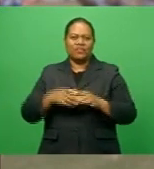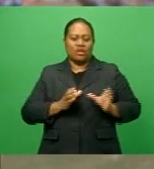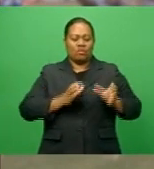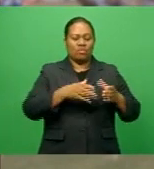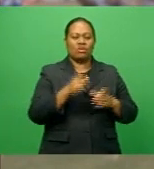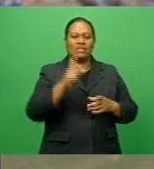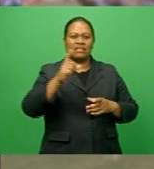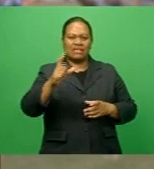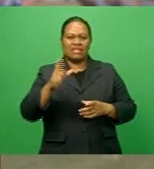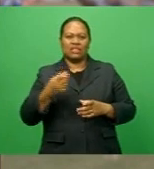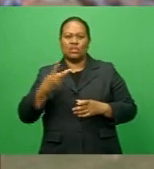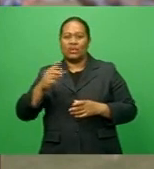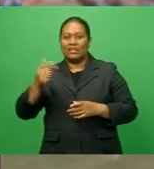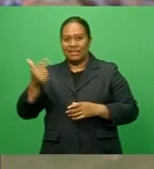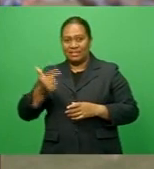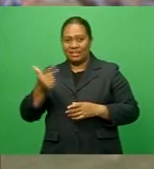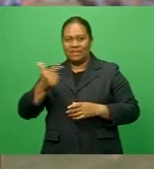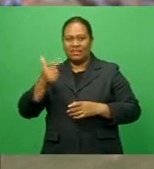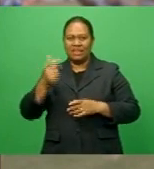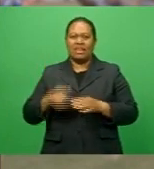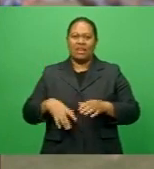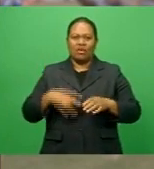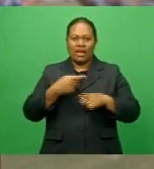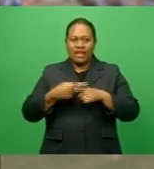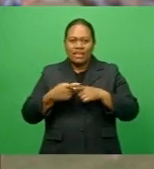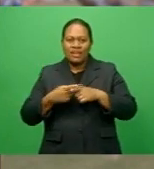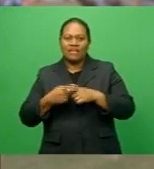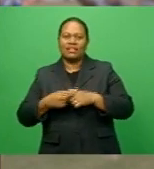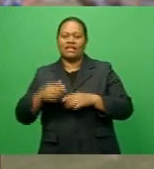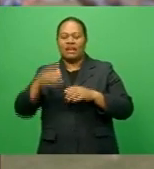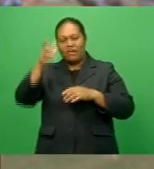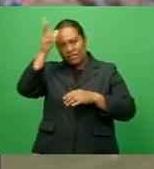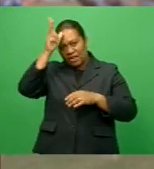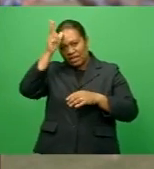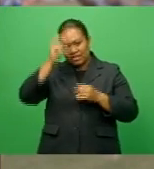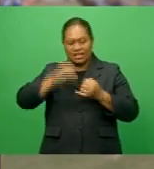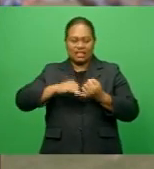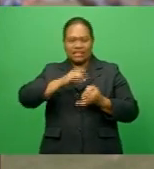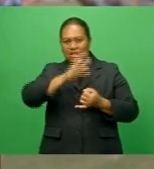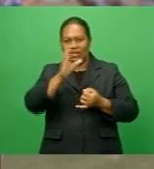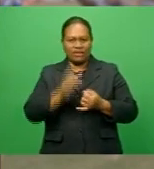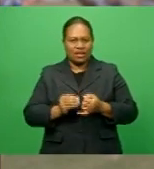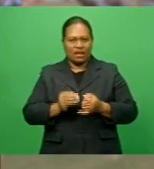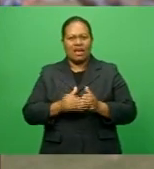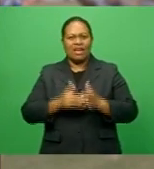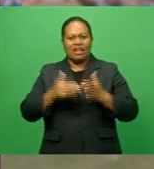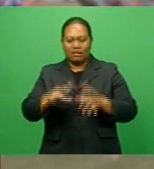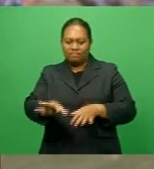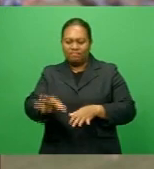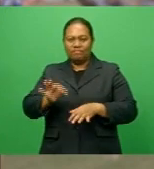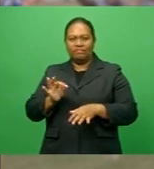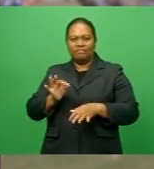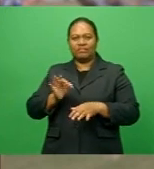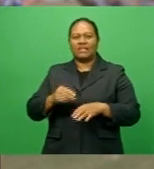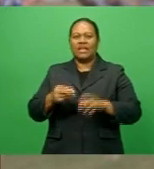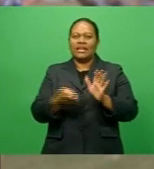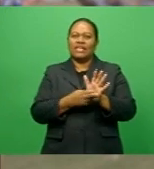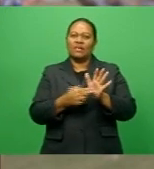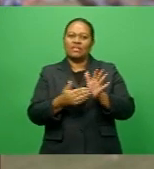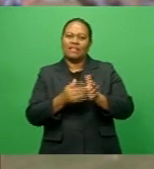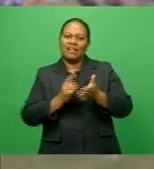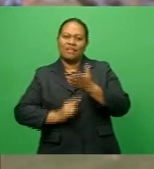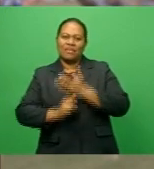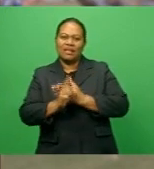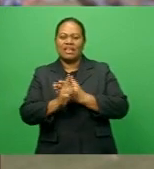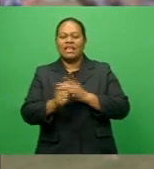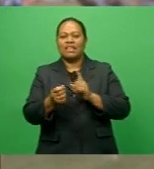on 2017 runners-up England, France and South Africa. The draw was conducted in New Zealand by Prime Minister Jacinda